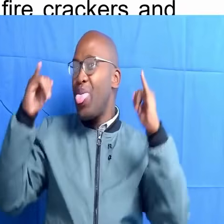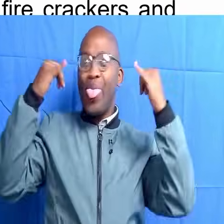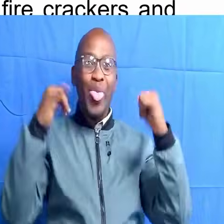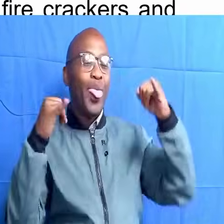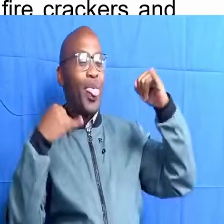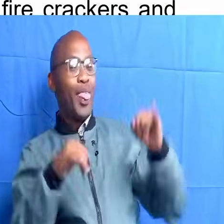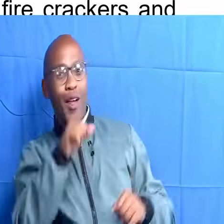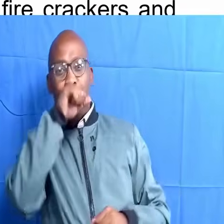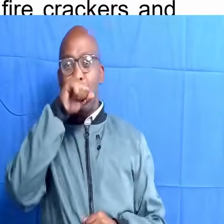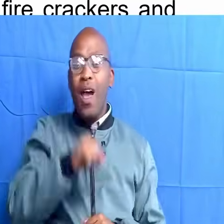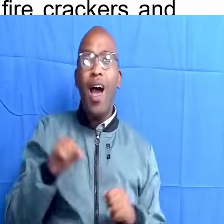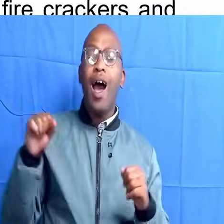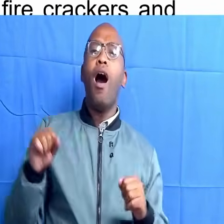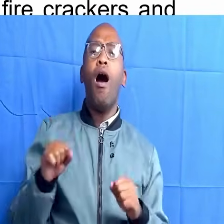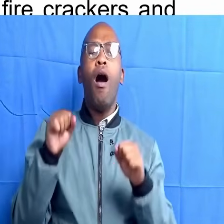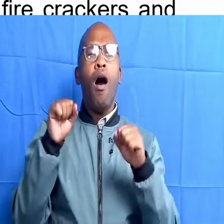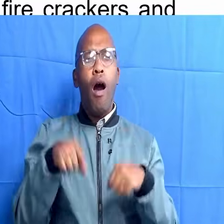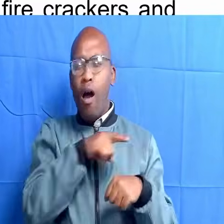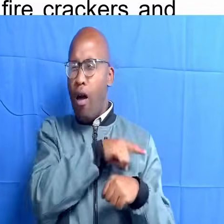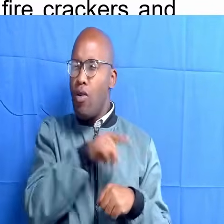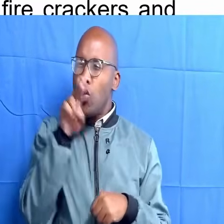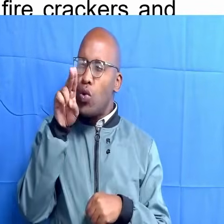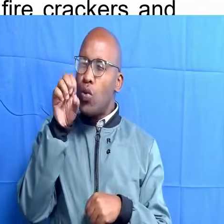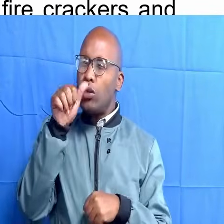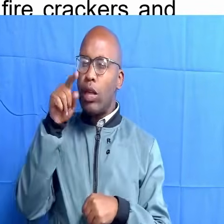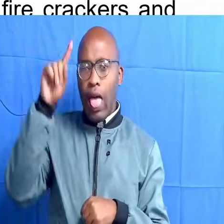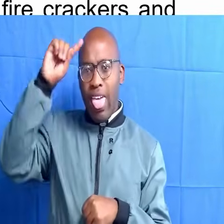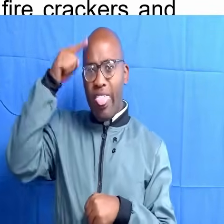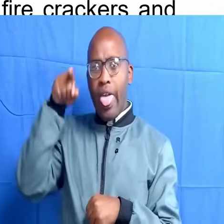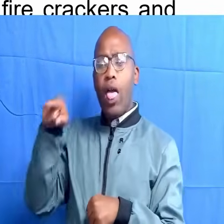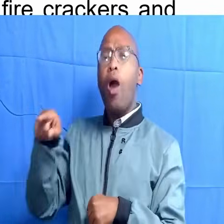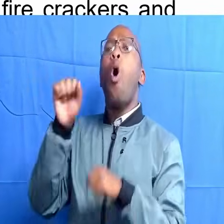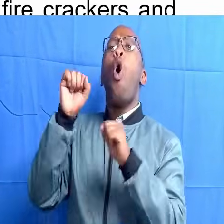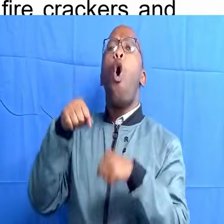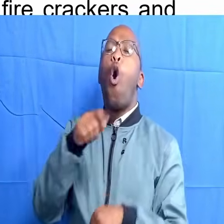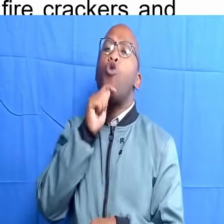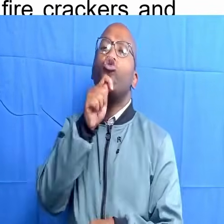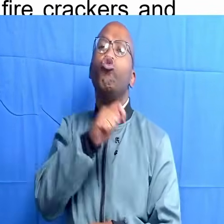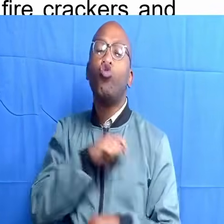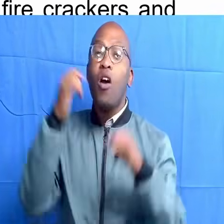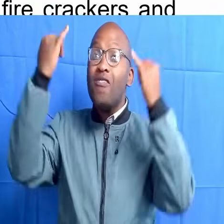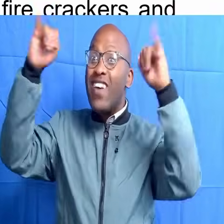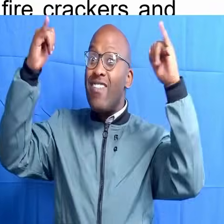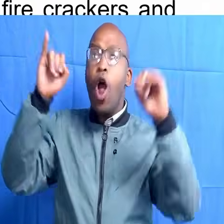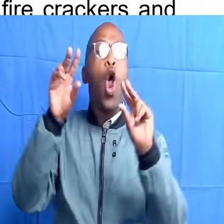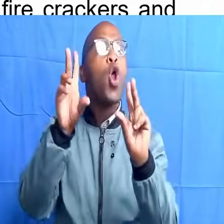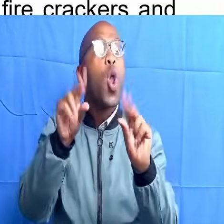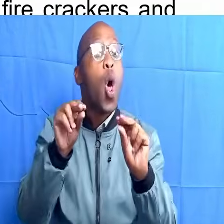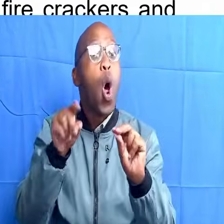the weapons to launch a massive attack that night on about 100